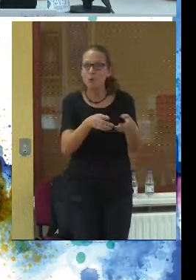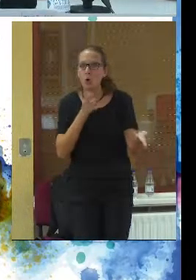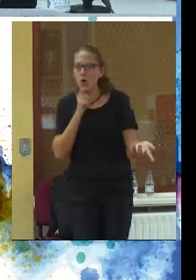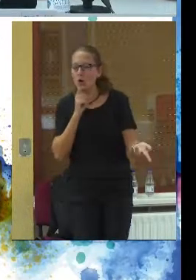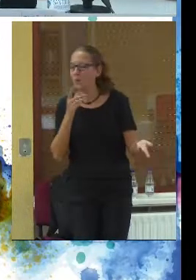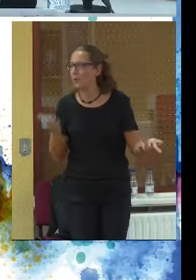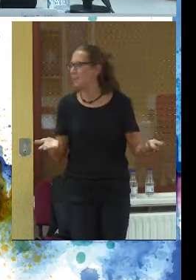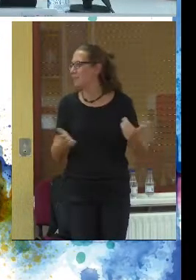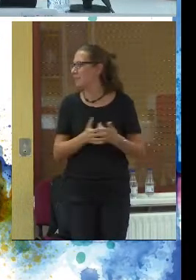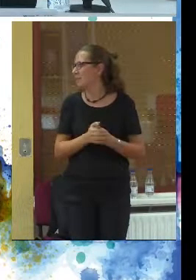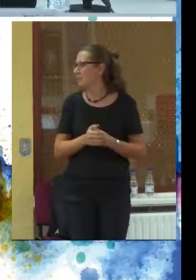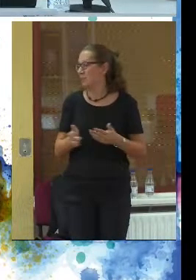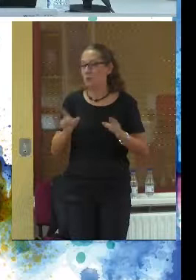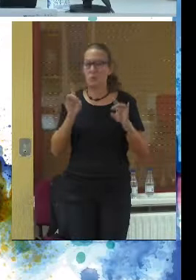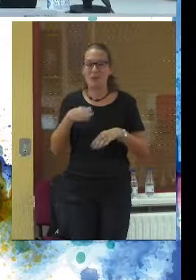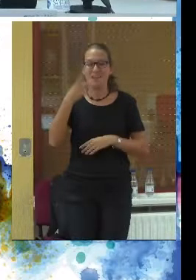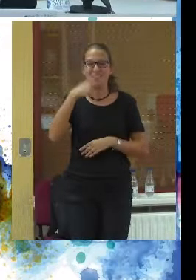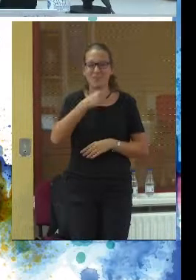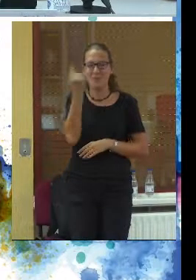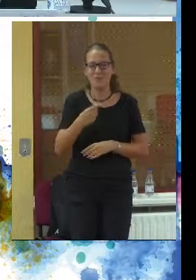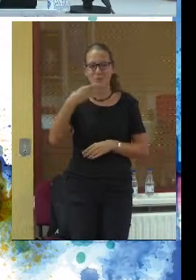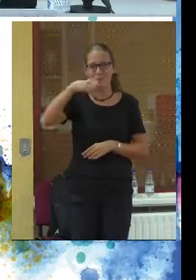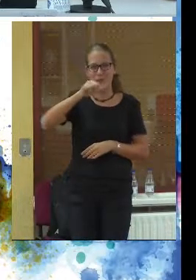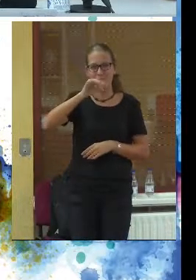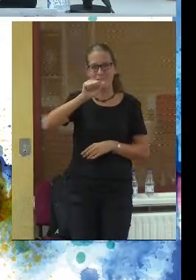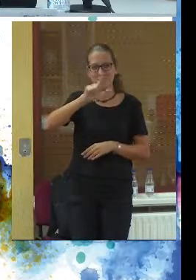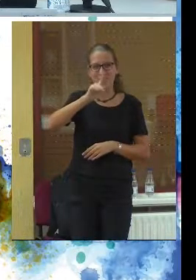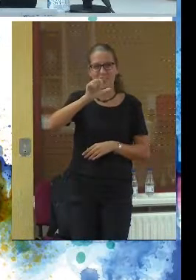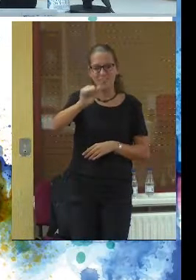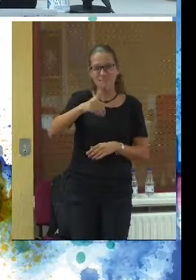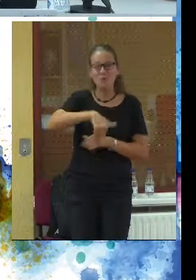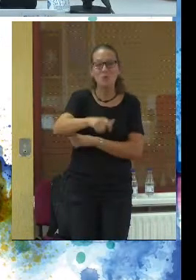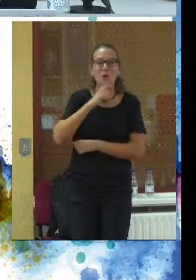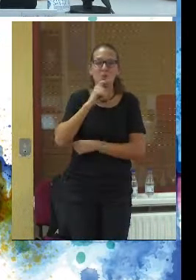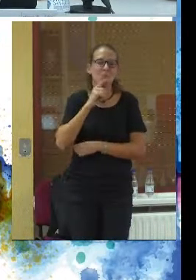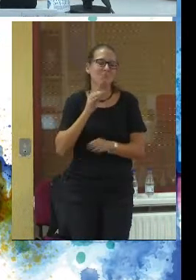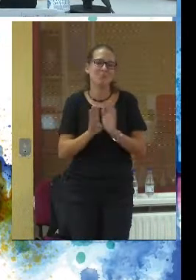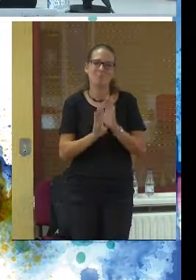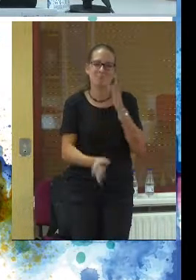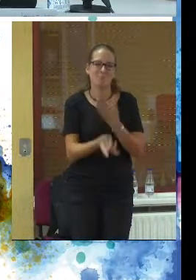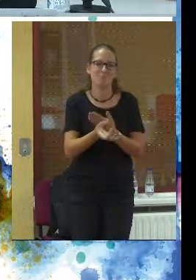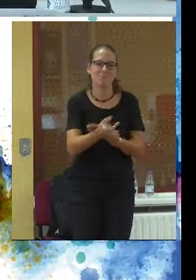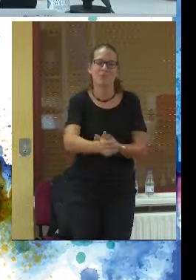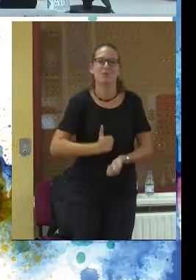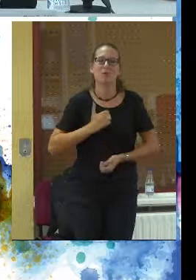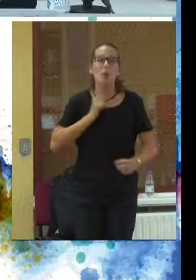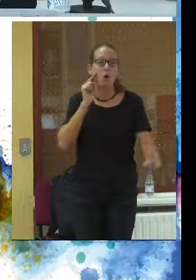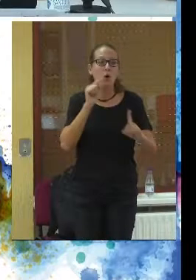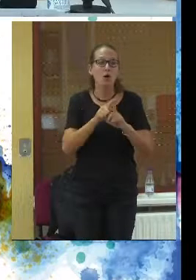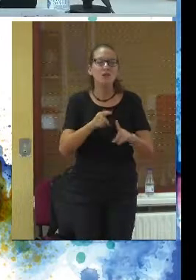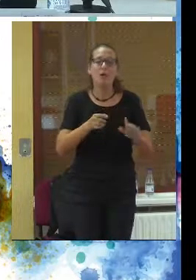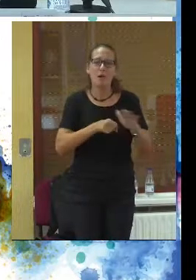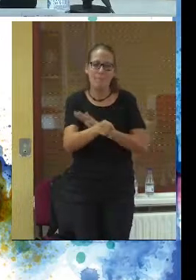What can we expect from the future? As Mafalda put it, to continue generating opportunities with